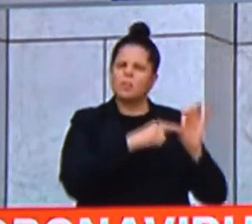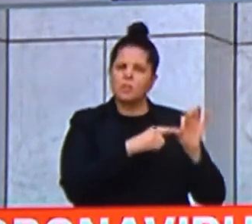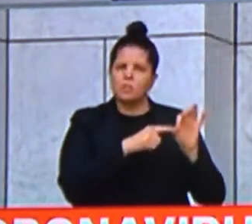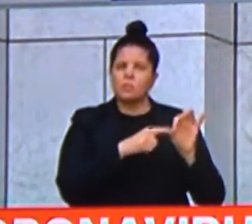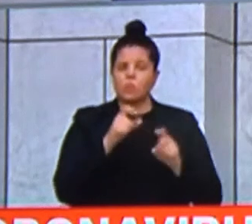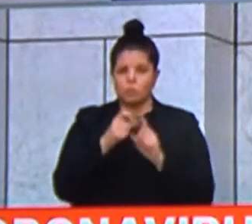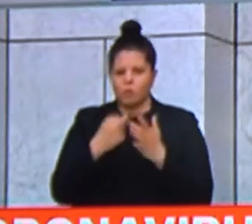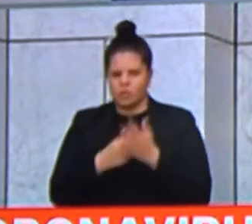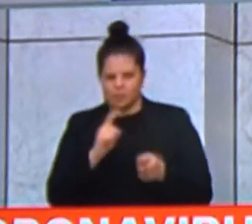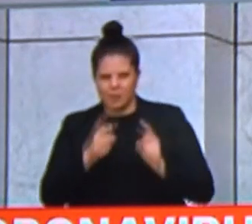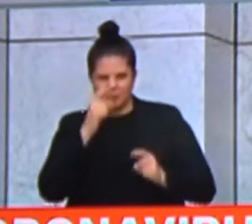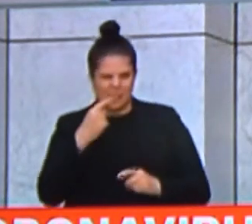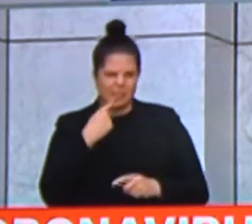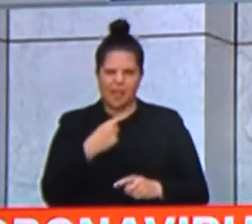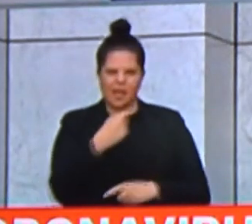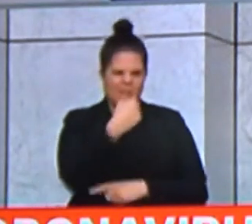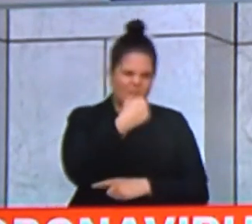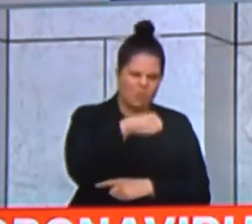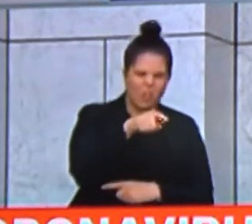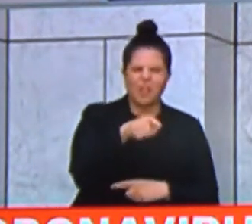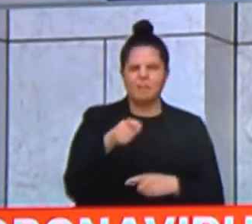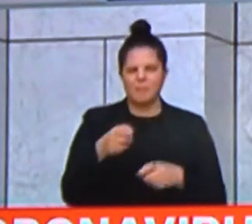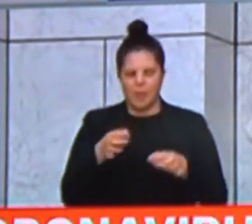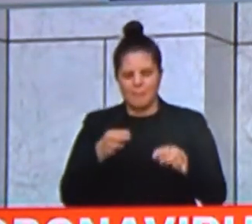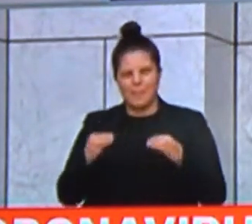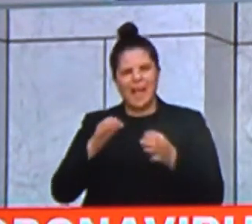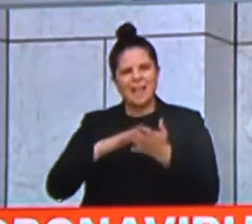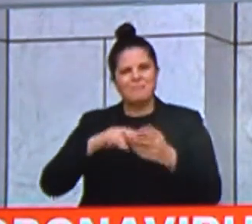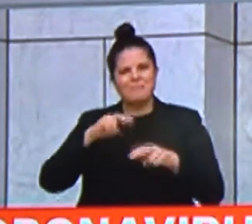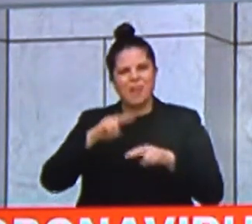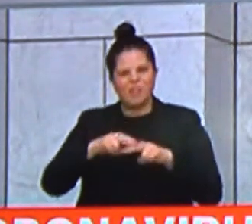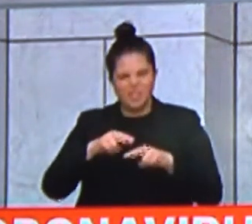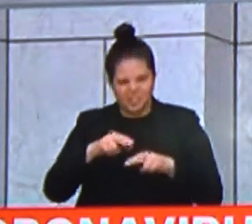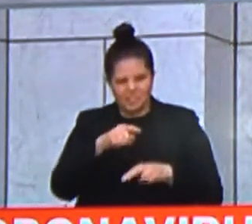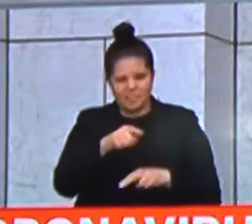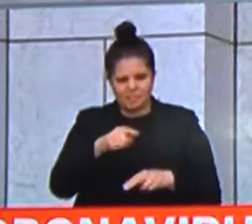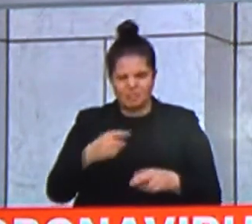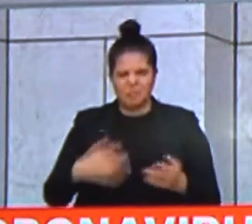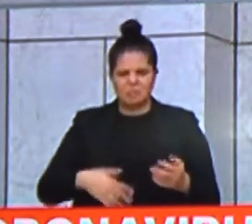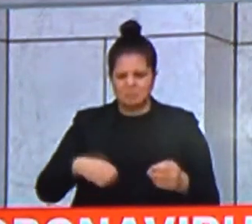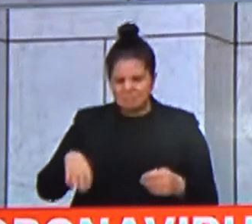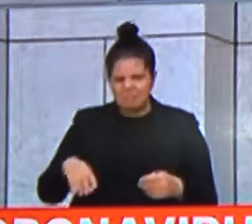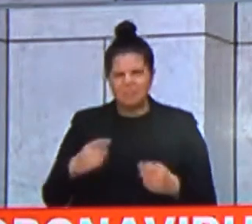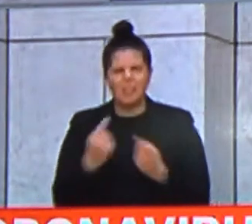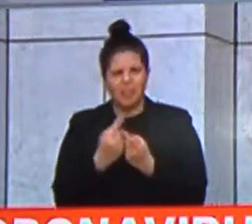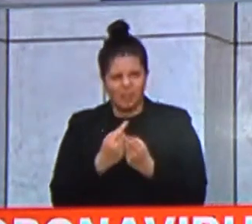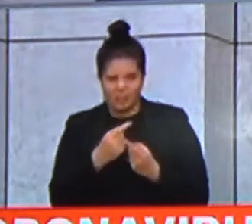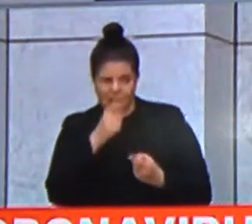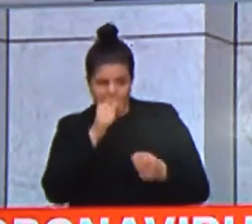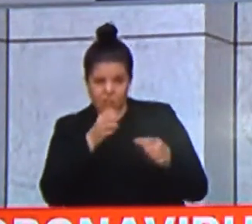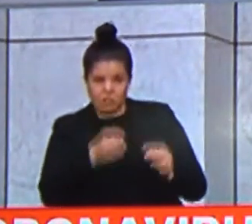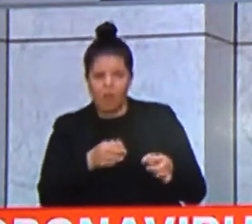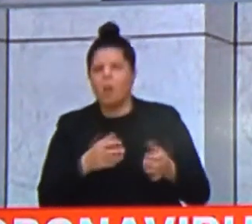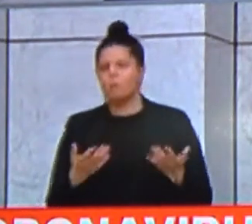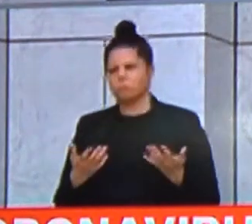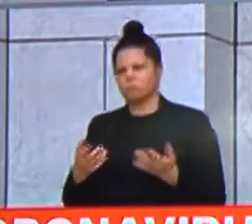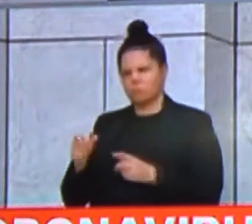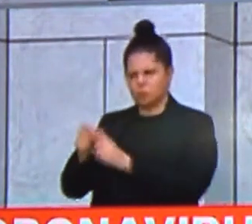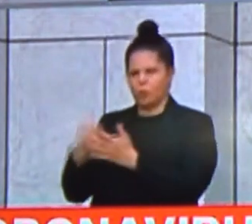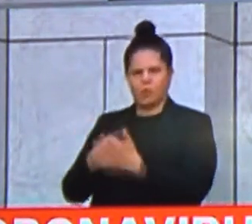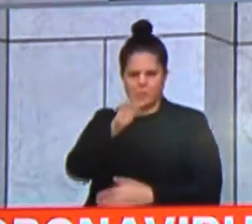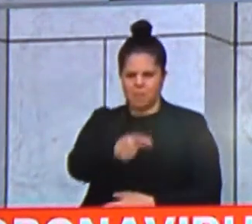have testing regimes which are not where Australia's are, then you have much higher positive testing coming out.